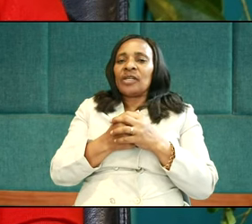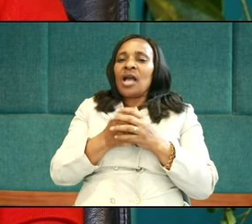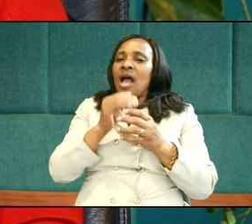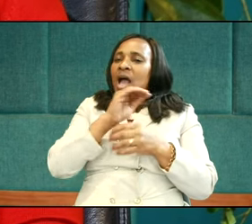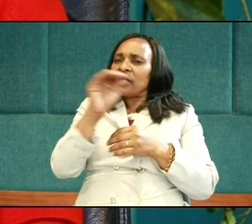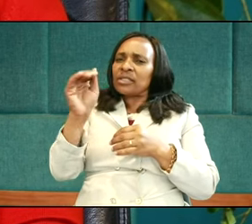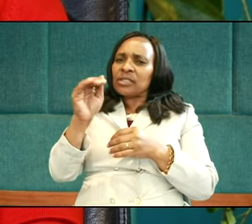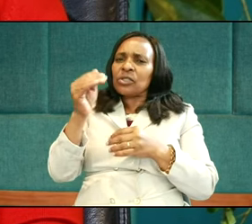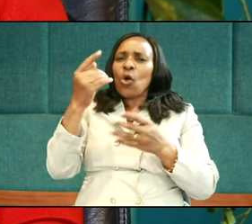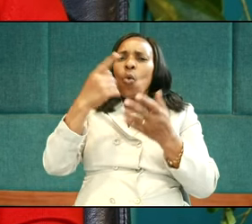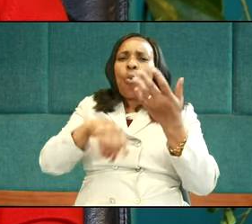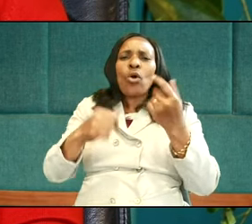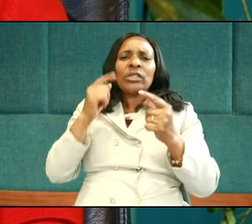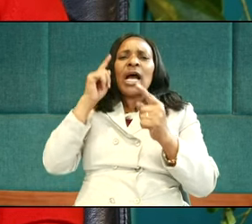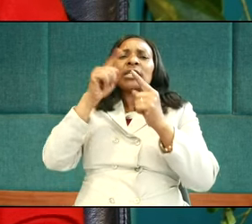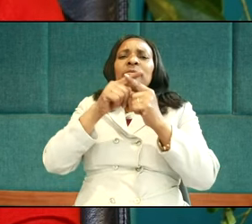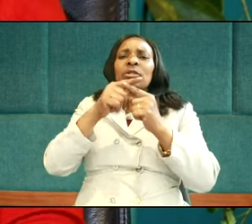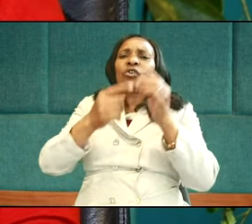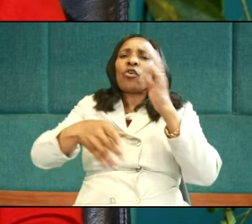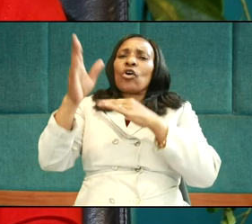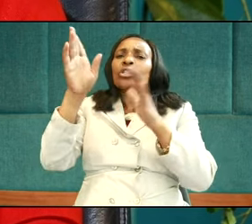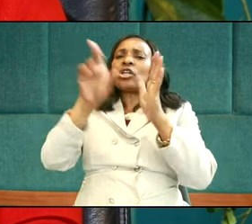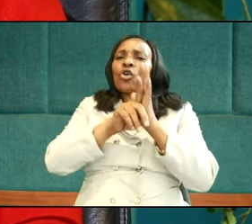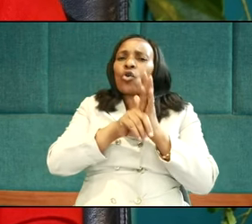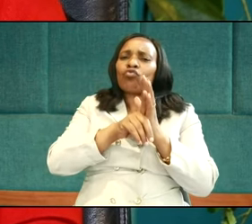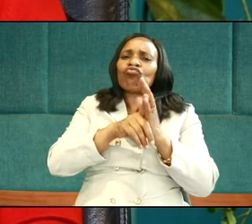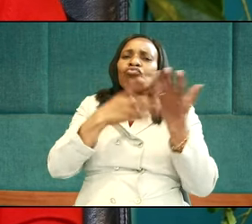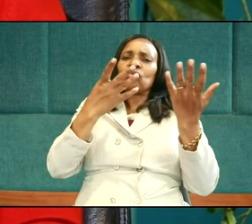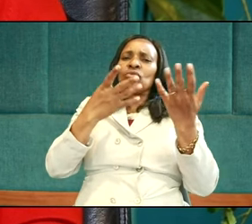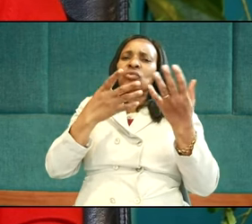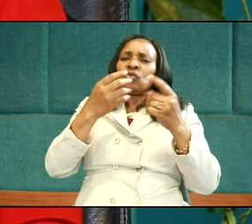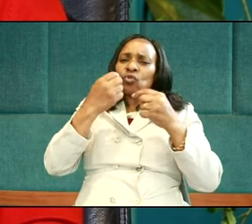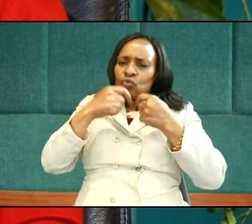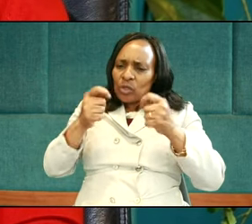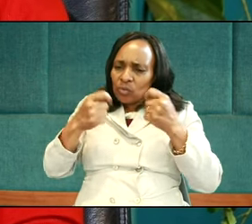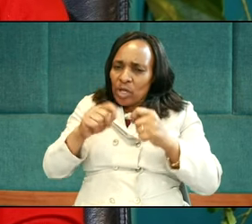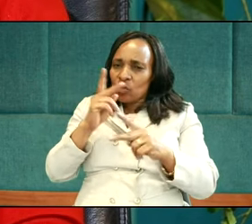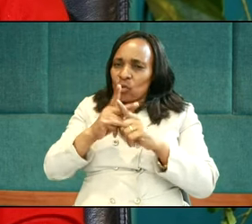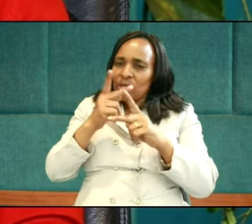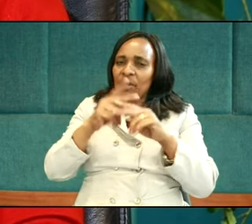asking, what aspects of God's law do we struggle to keep as young people?